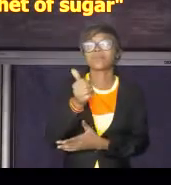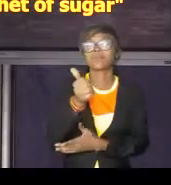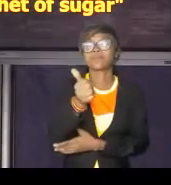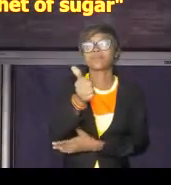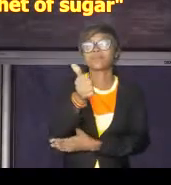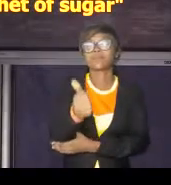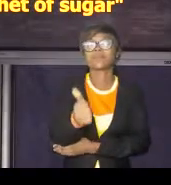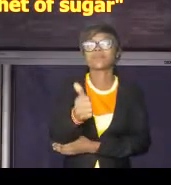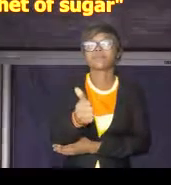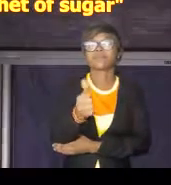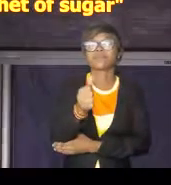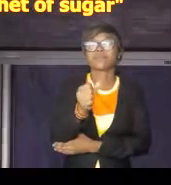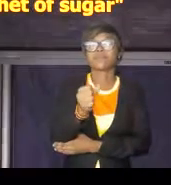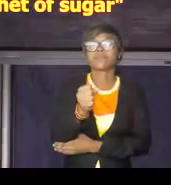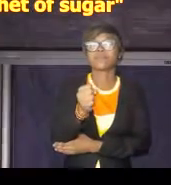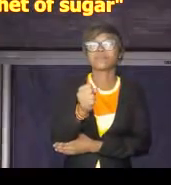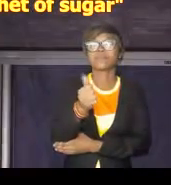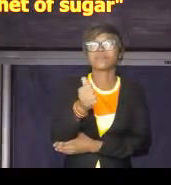called sachet.